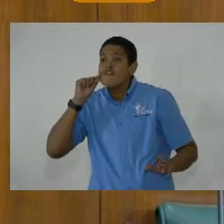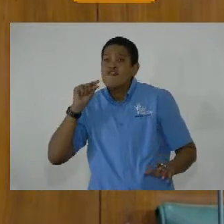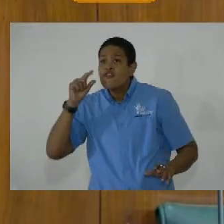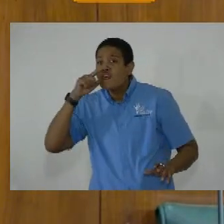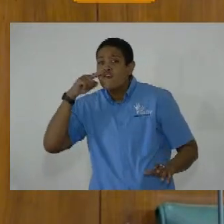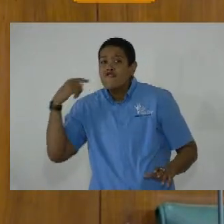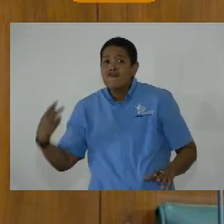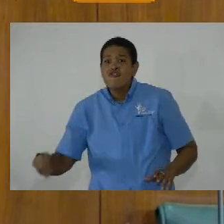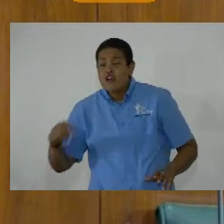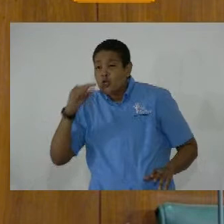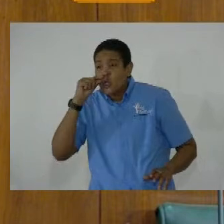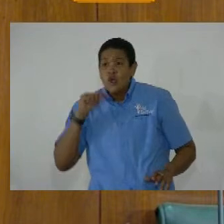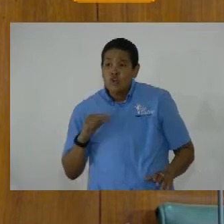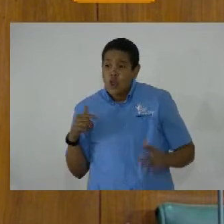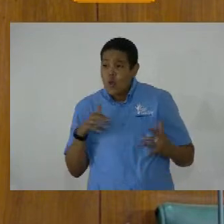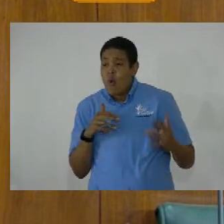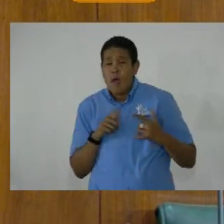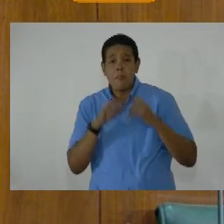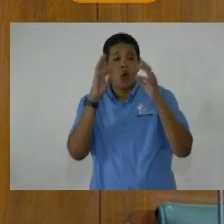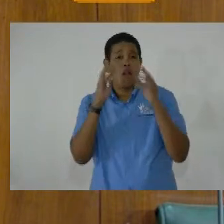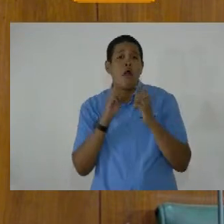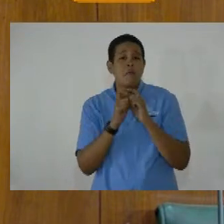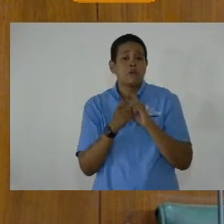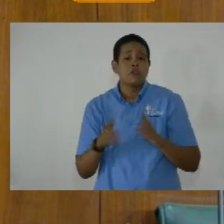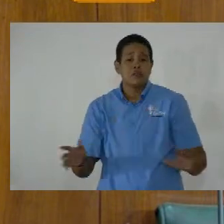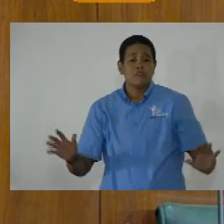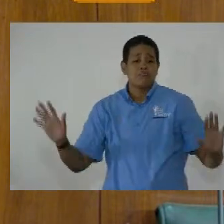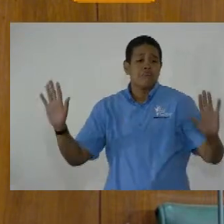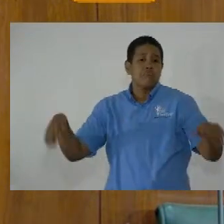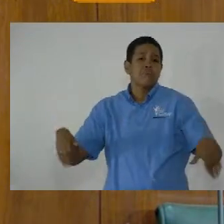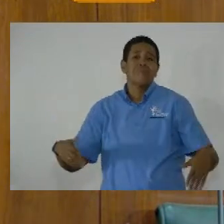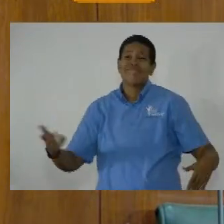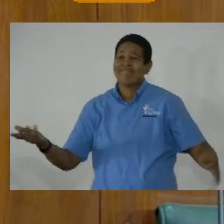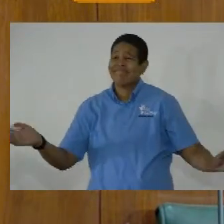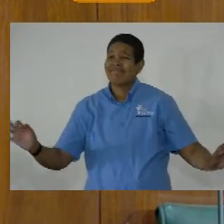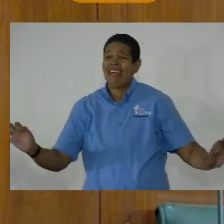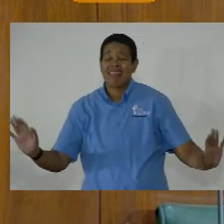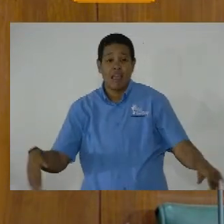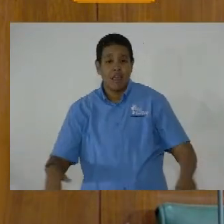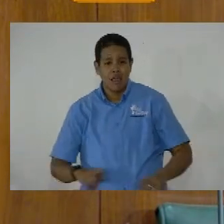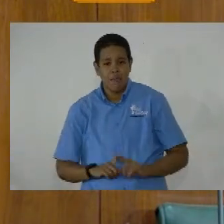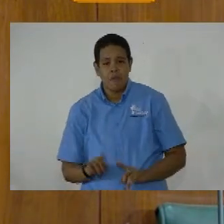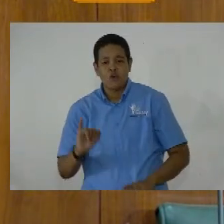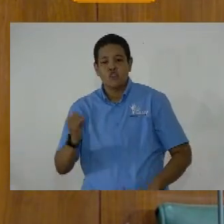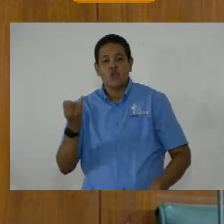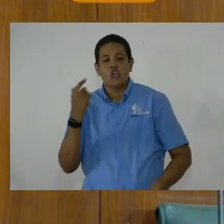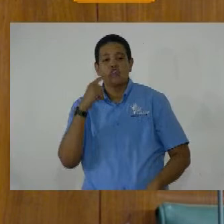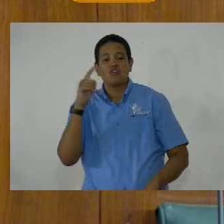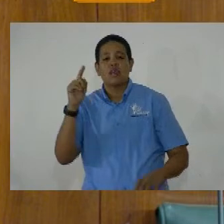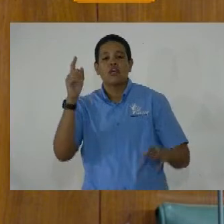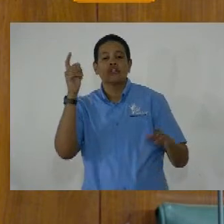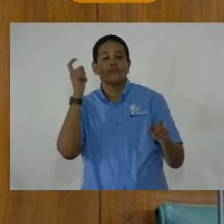war, as well as climate change, are not real, but a mere hoax.